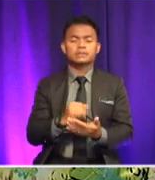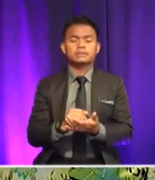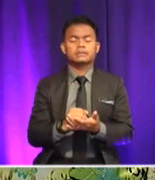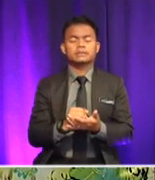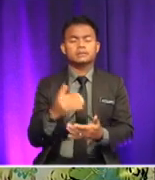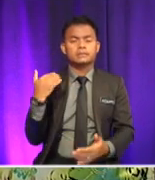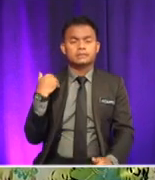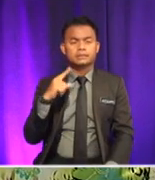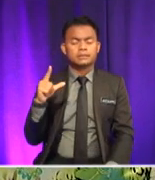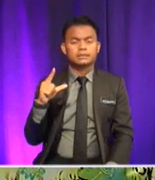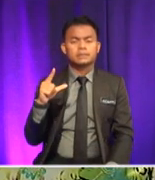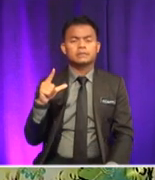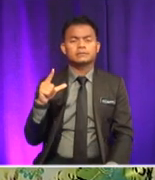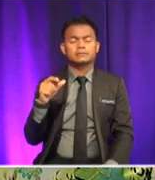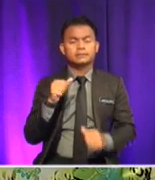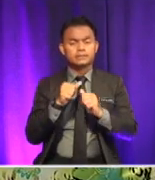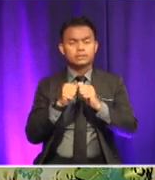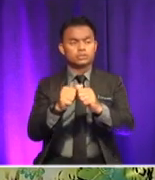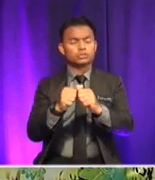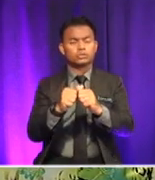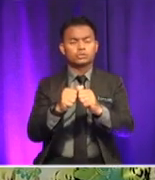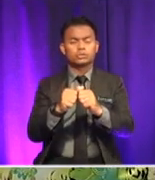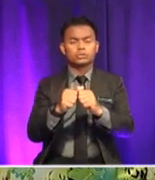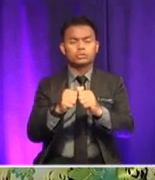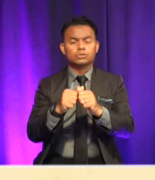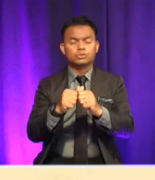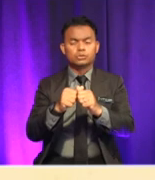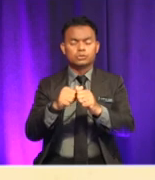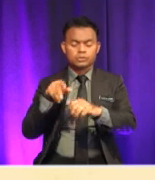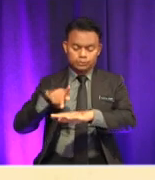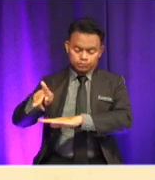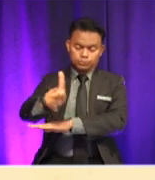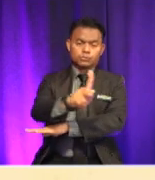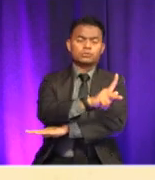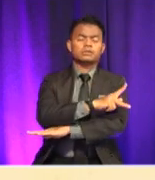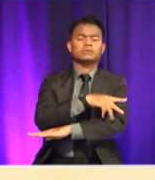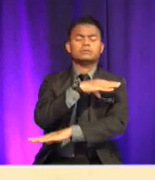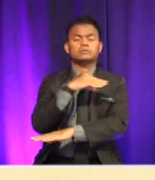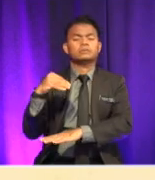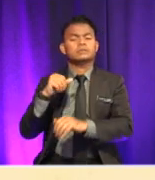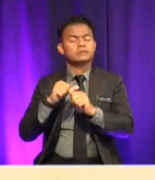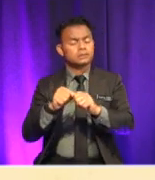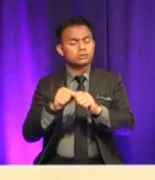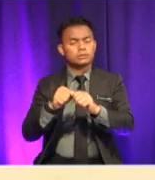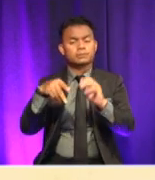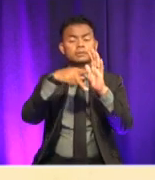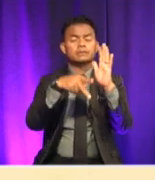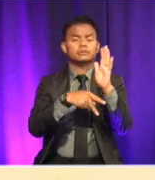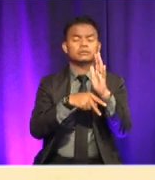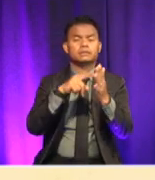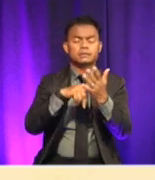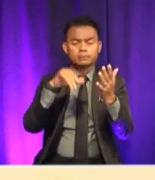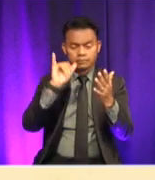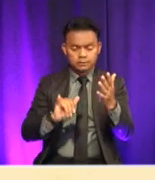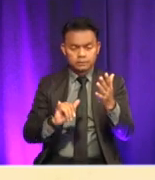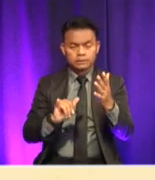does he do? He rules the island and he ensures law and order. At the same time, the thing about the old chief rooster, he holds on